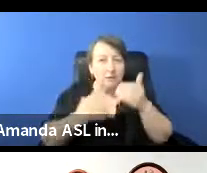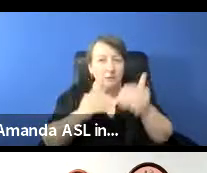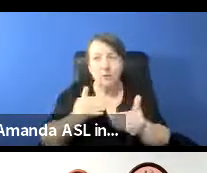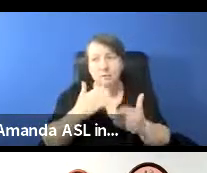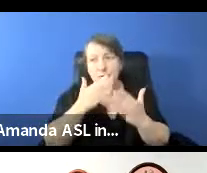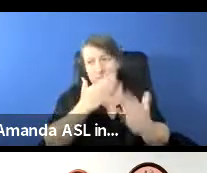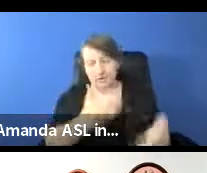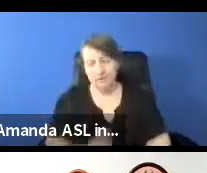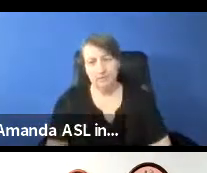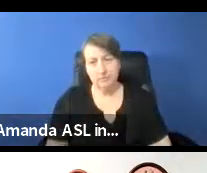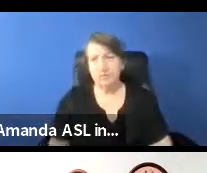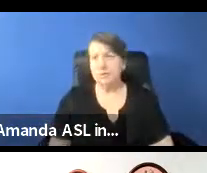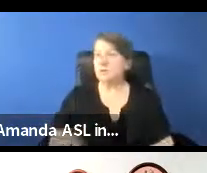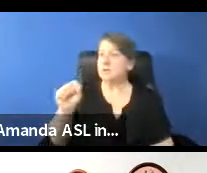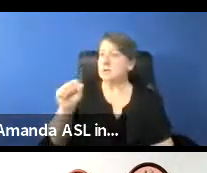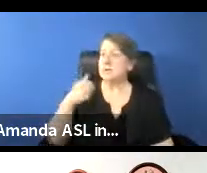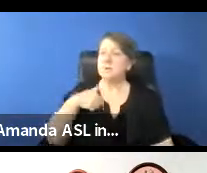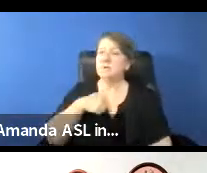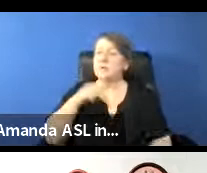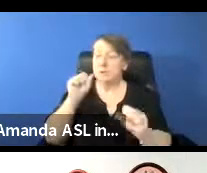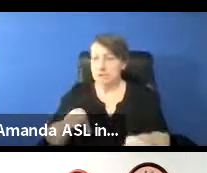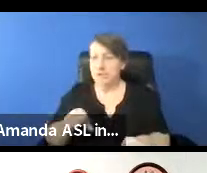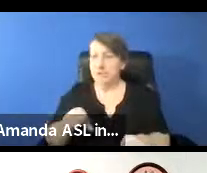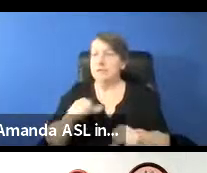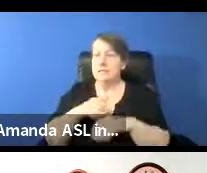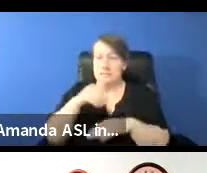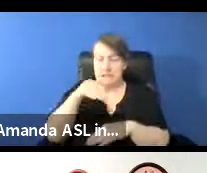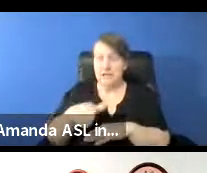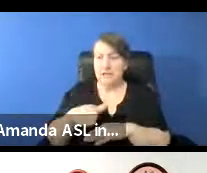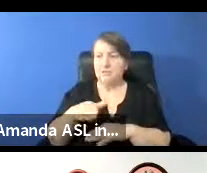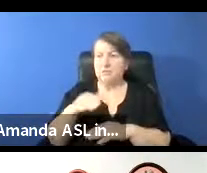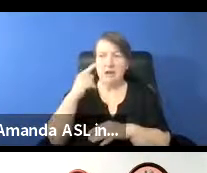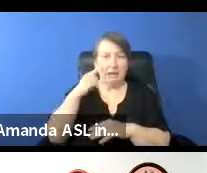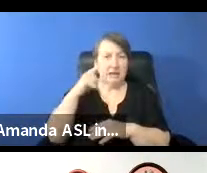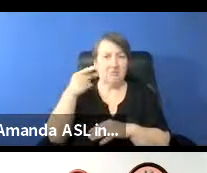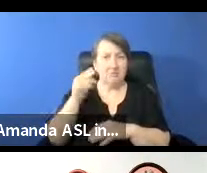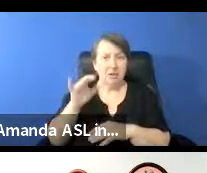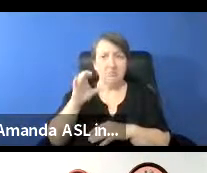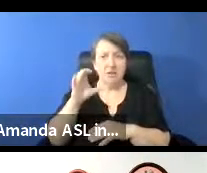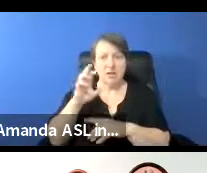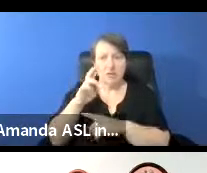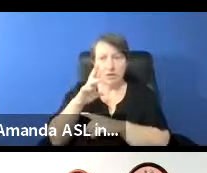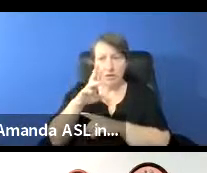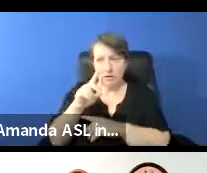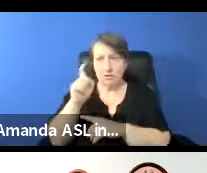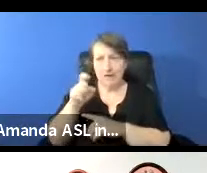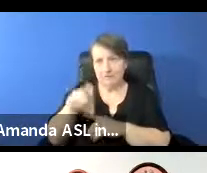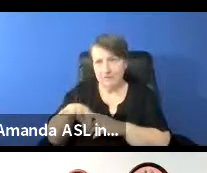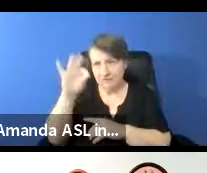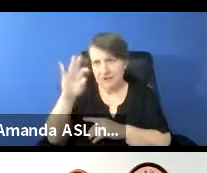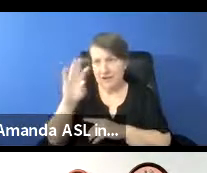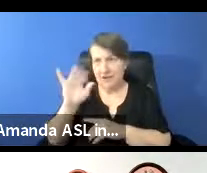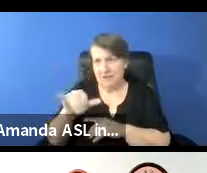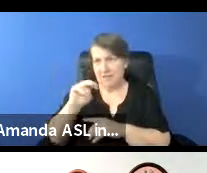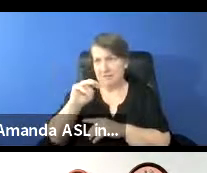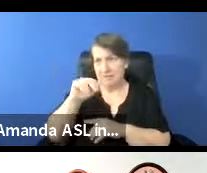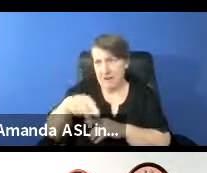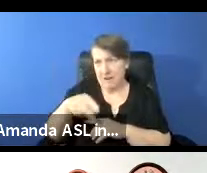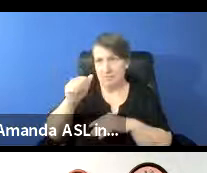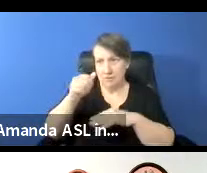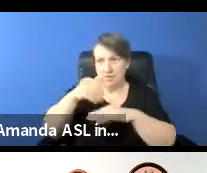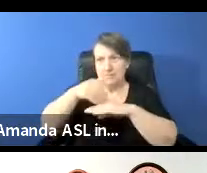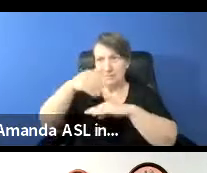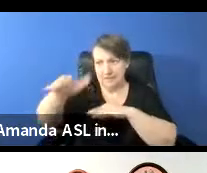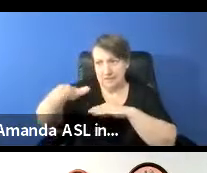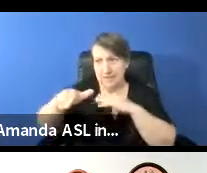it. Yeah, we can totally send you, I think it's public record. I just have to dig up that map and we can send that to